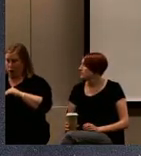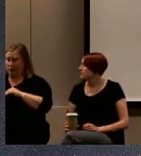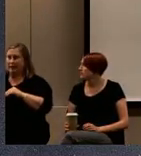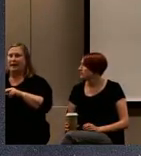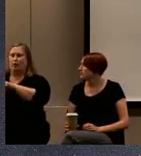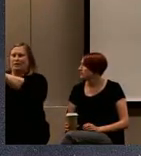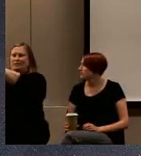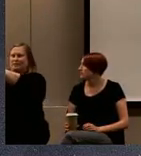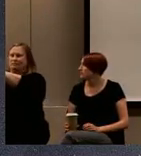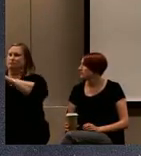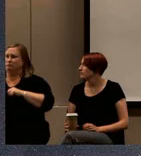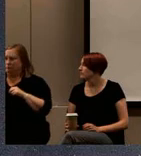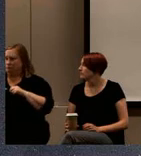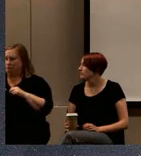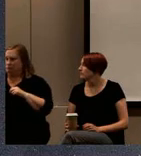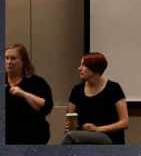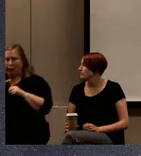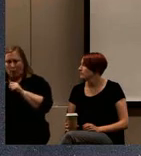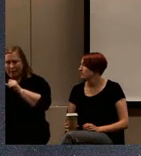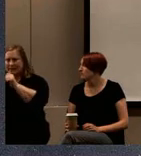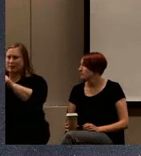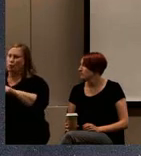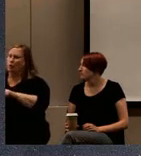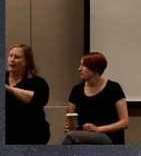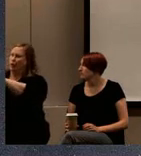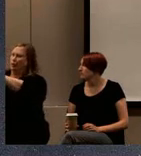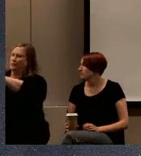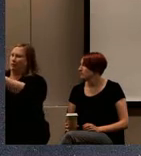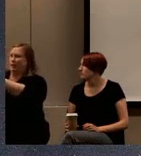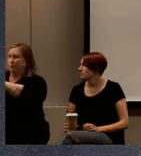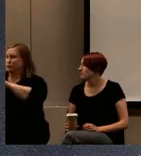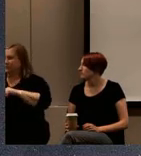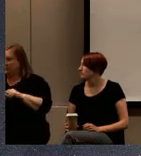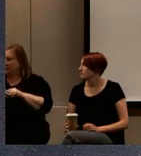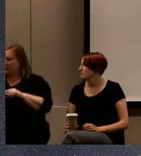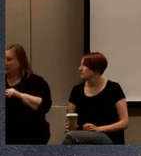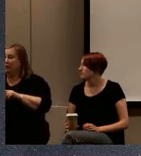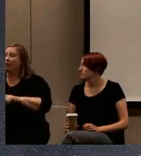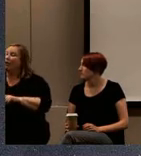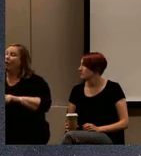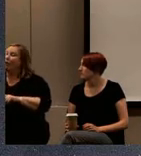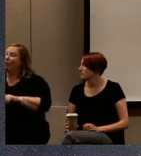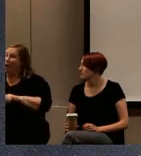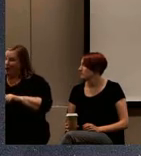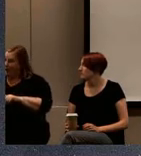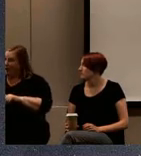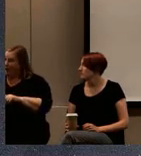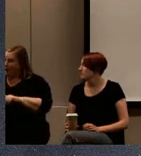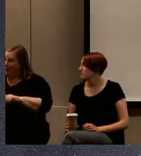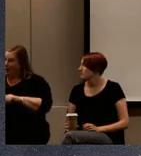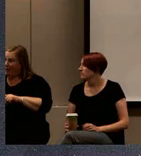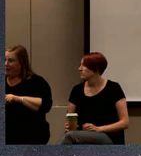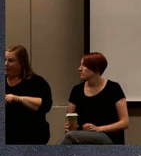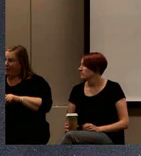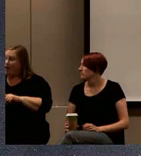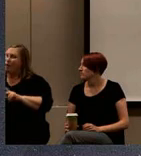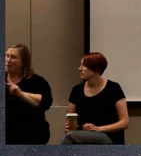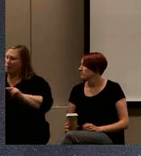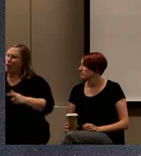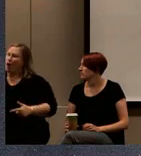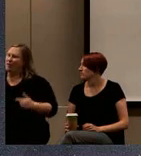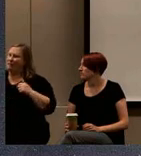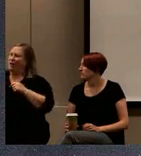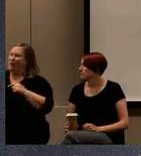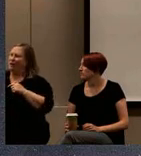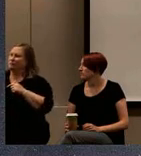increases. And it's just going to continue to increase, largely because of extended life expectancies. So